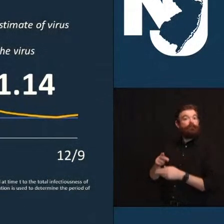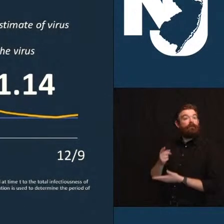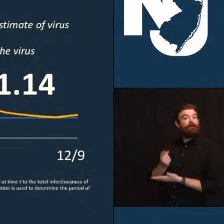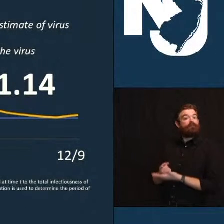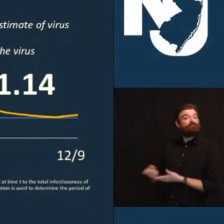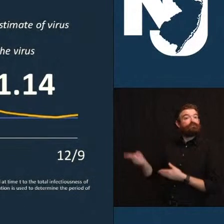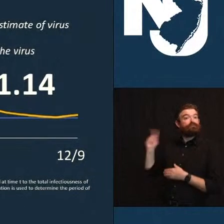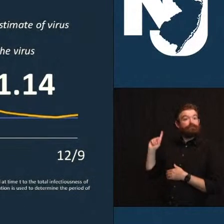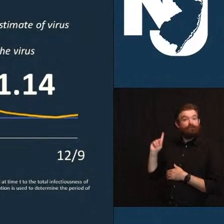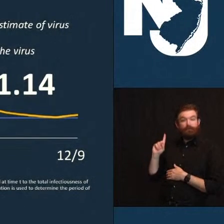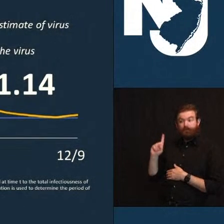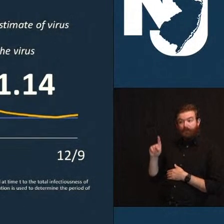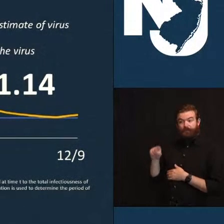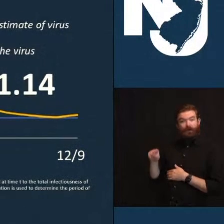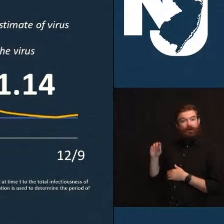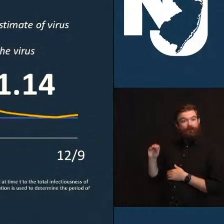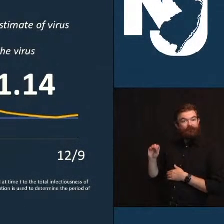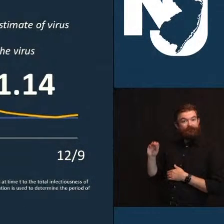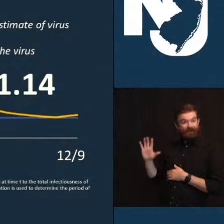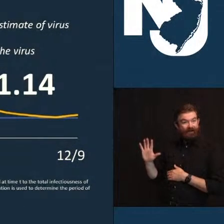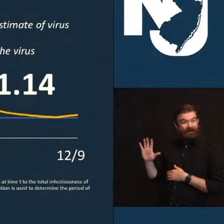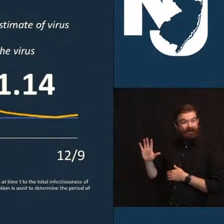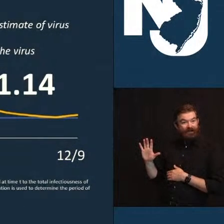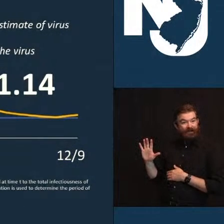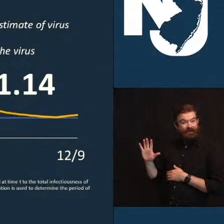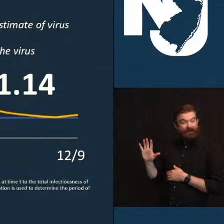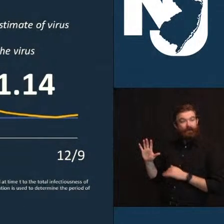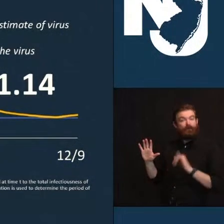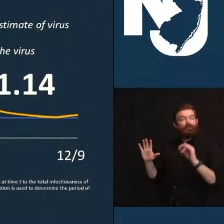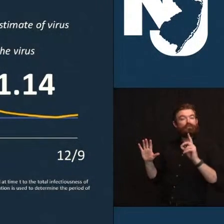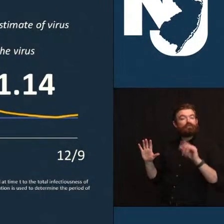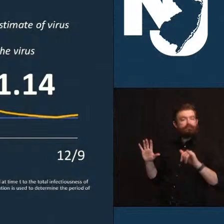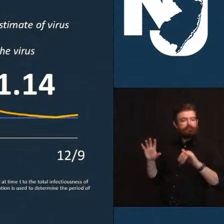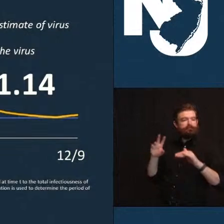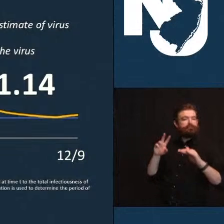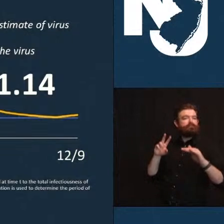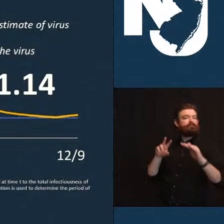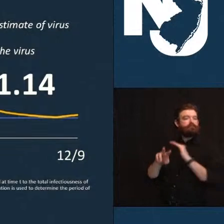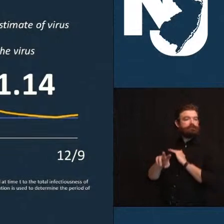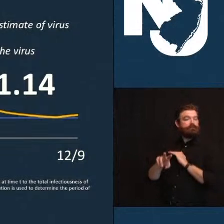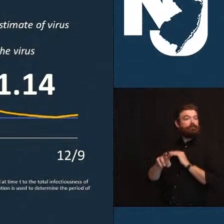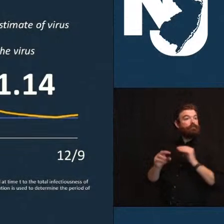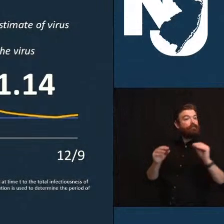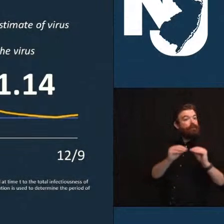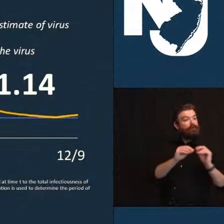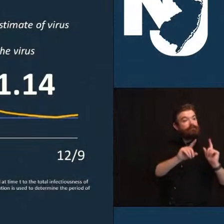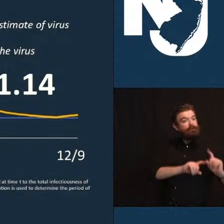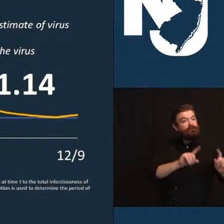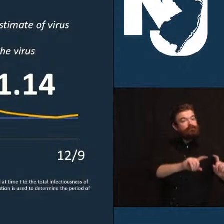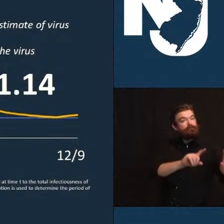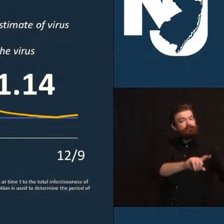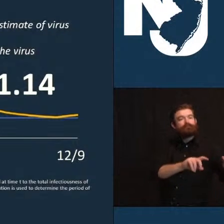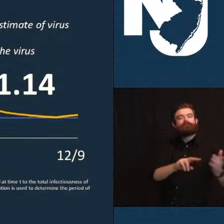1.05, and you predicted with the upsurge in the total tests coming in over the past week, that would shift up, and it